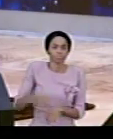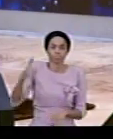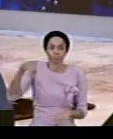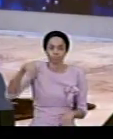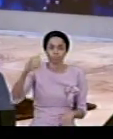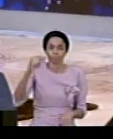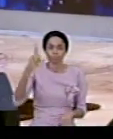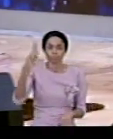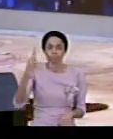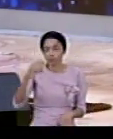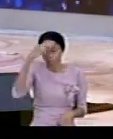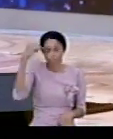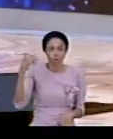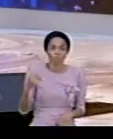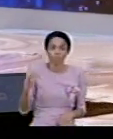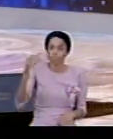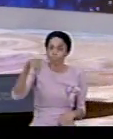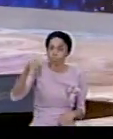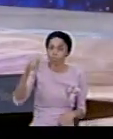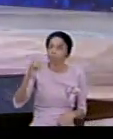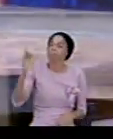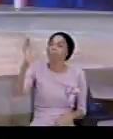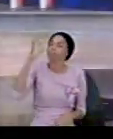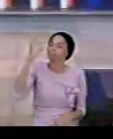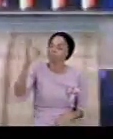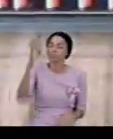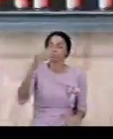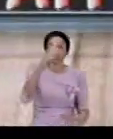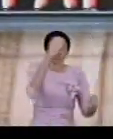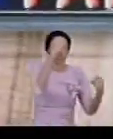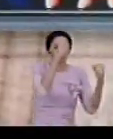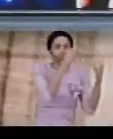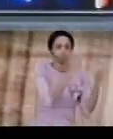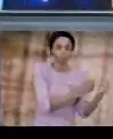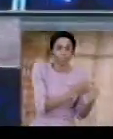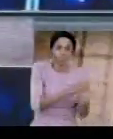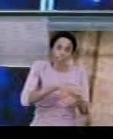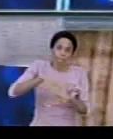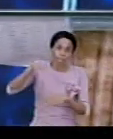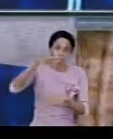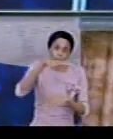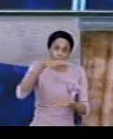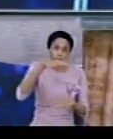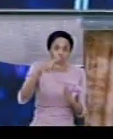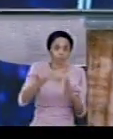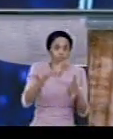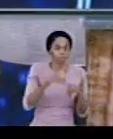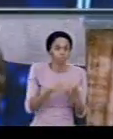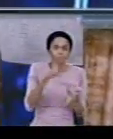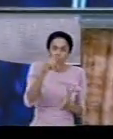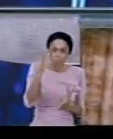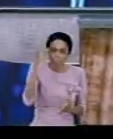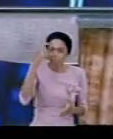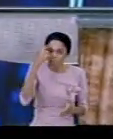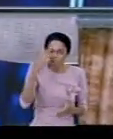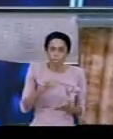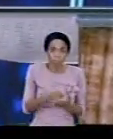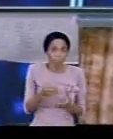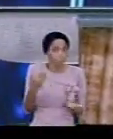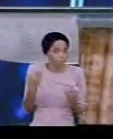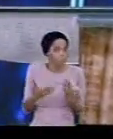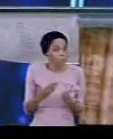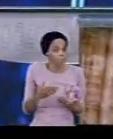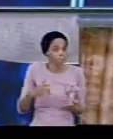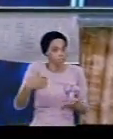because he emphasized faith above the law, you will think it was a new